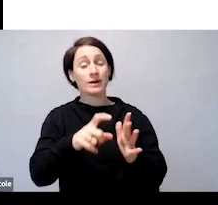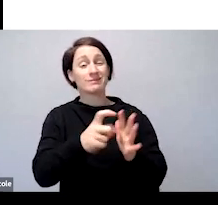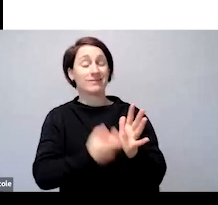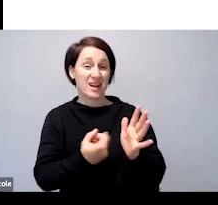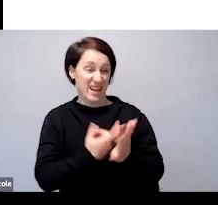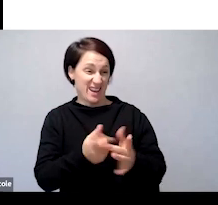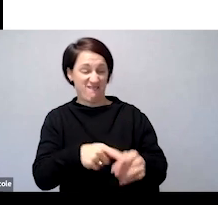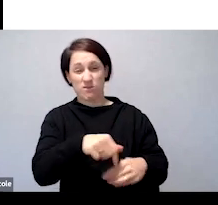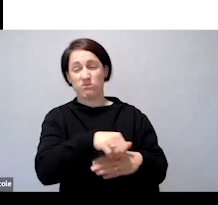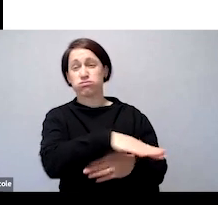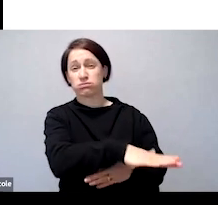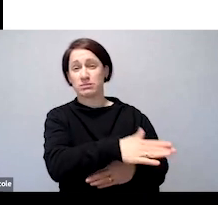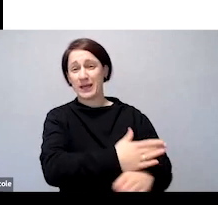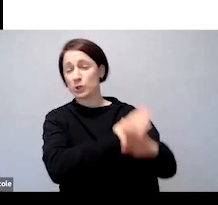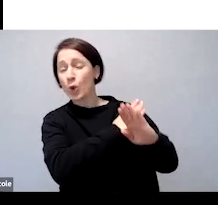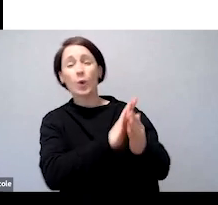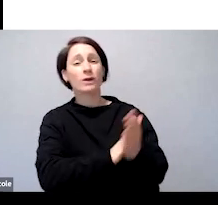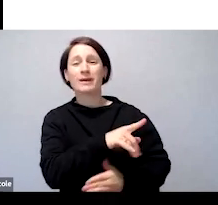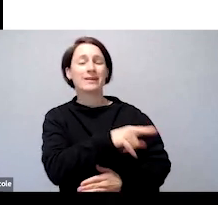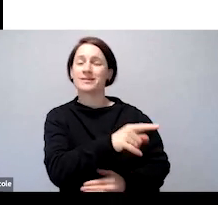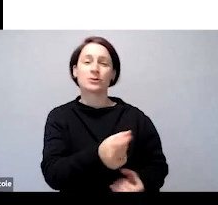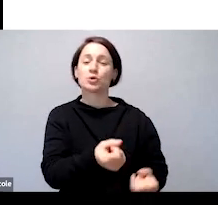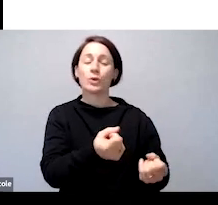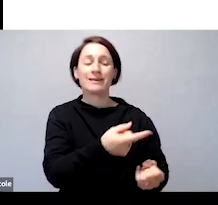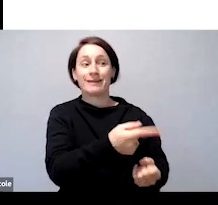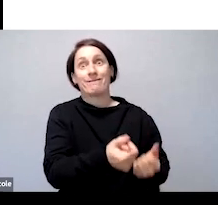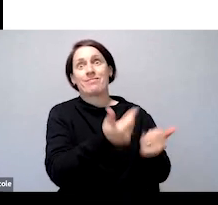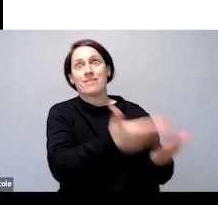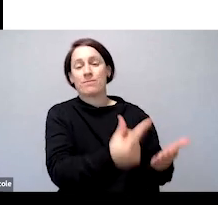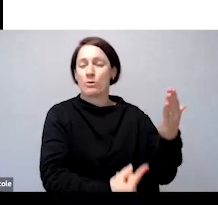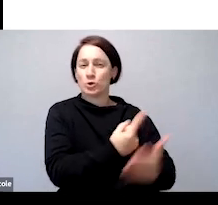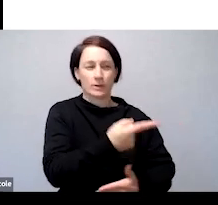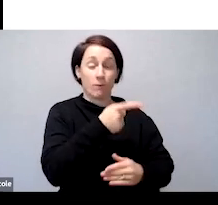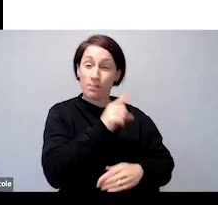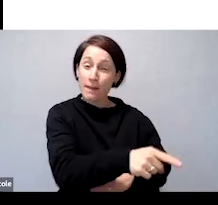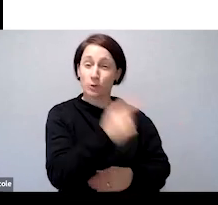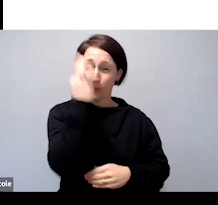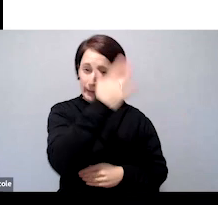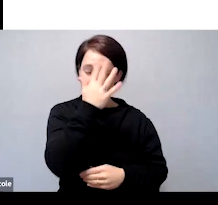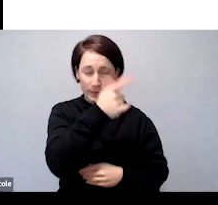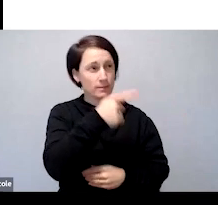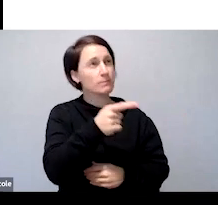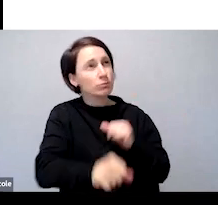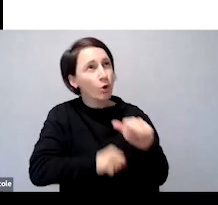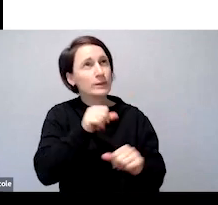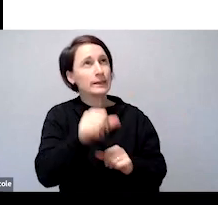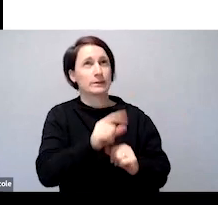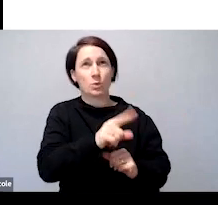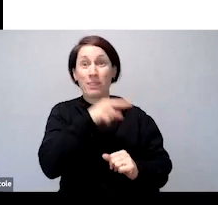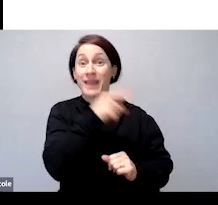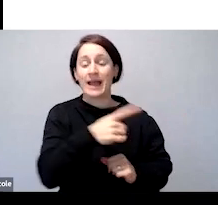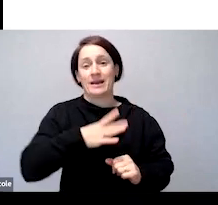exclude people with disability, we don't give them an opportunity to think through the process and steps and contingencies they may need to keep themselves